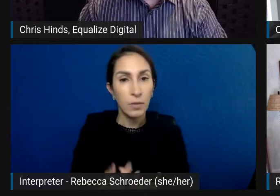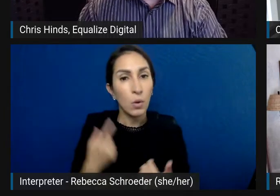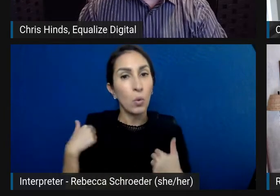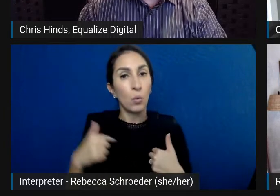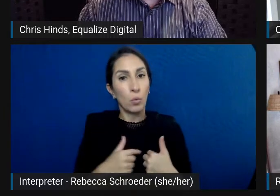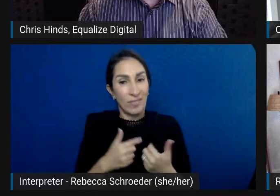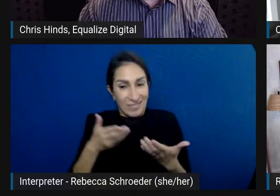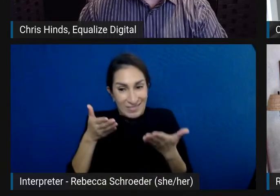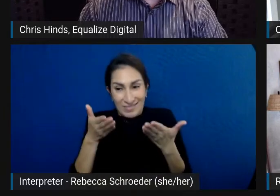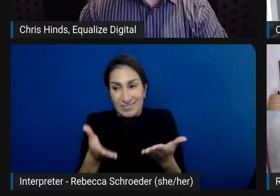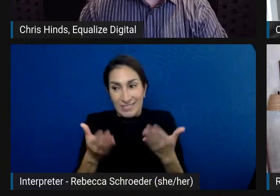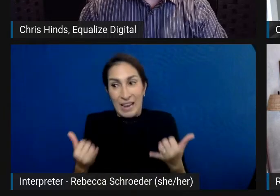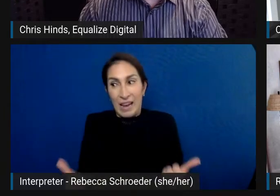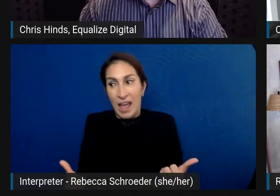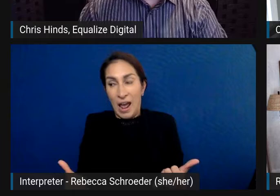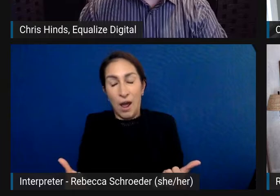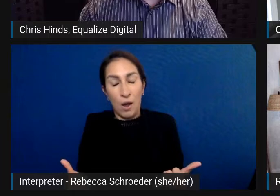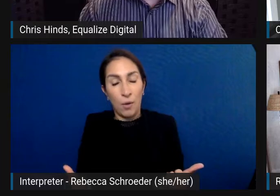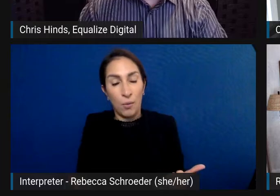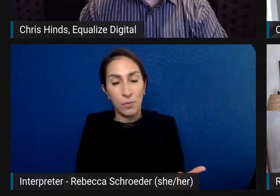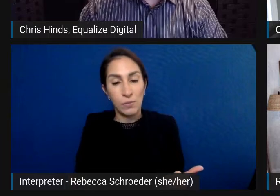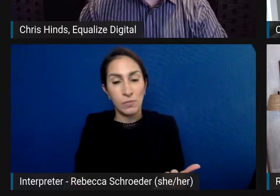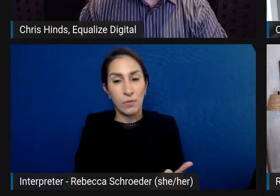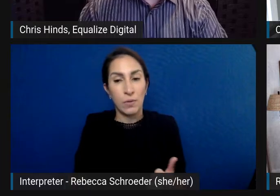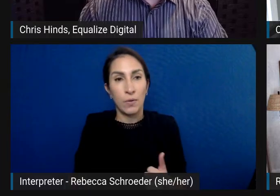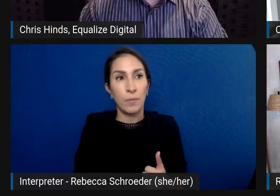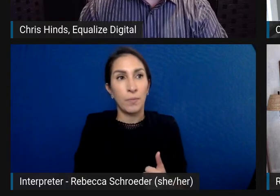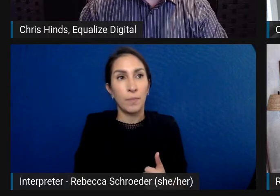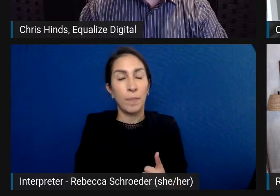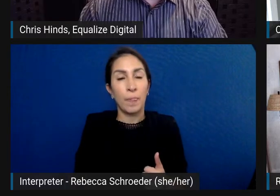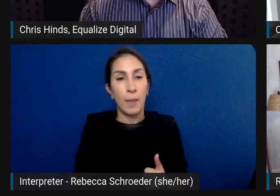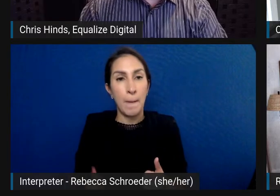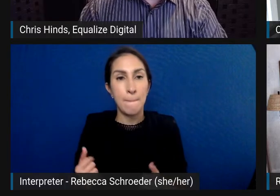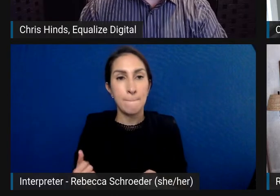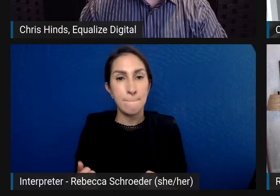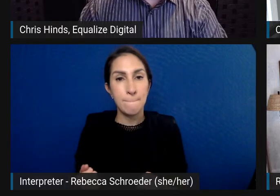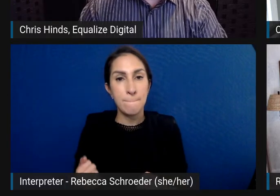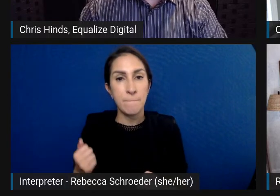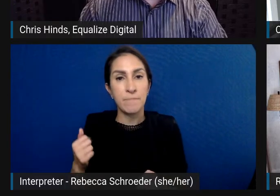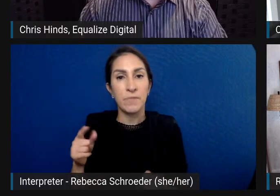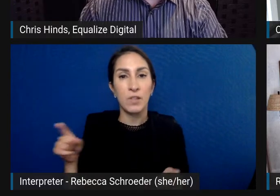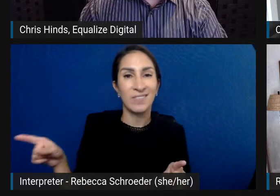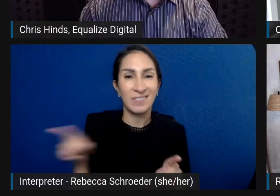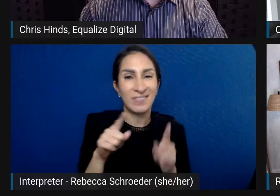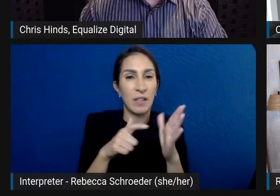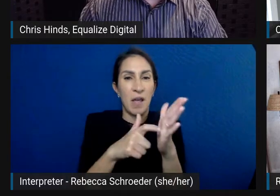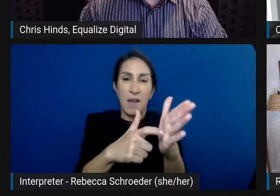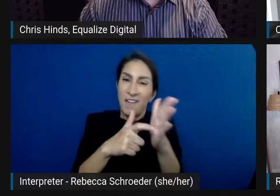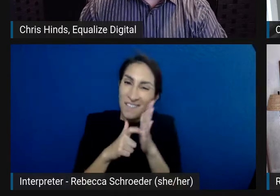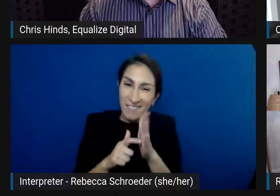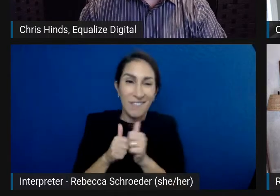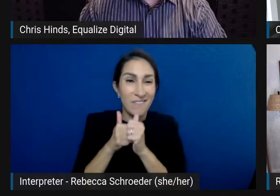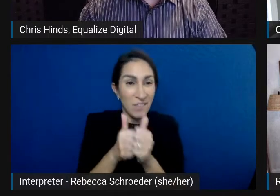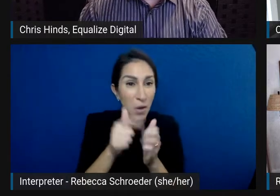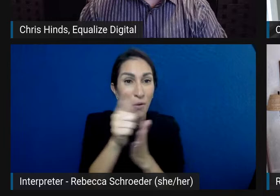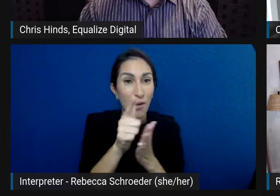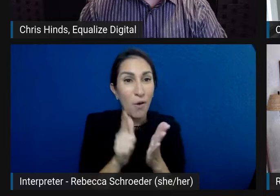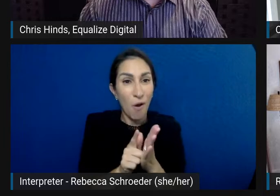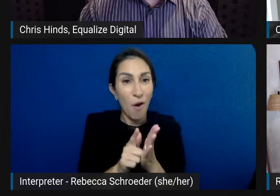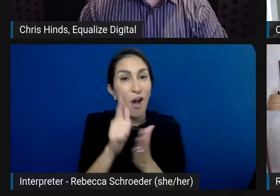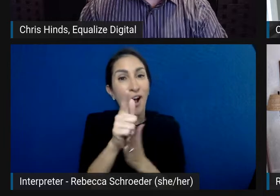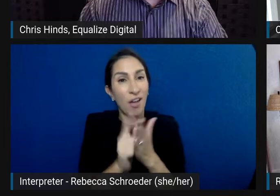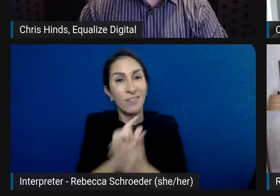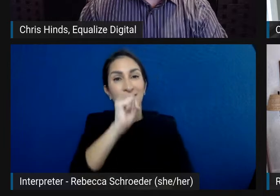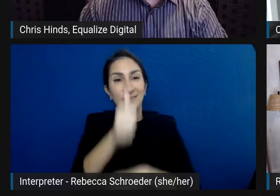place in time and in the world where like you are required to follow the law, and the law is built to